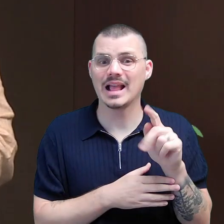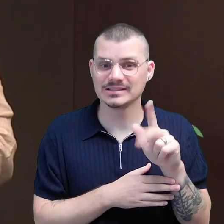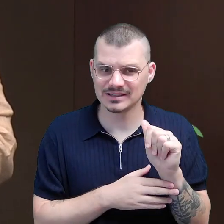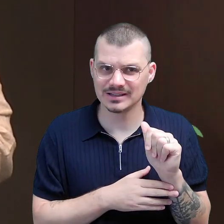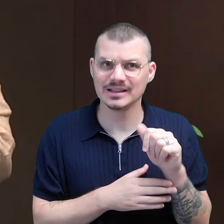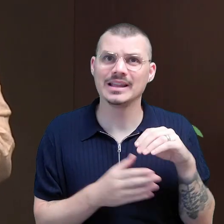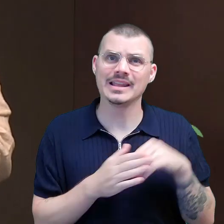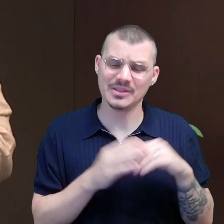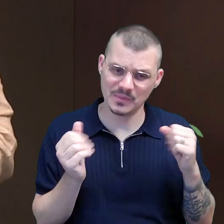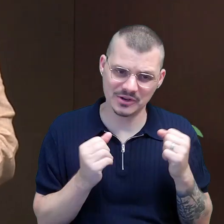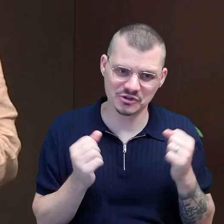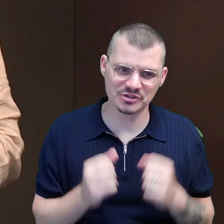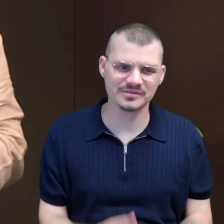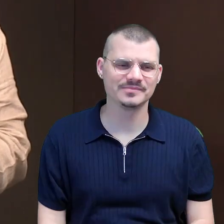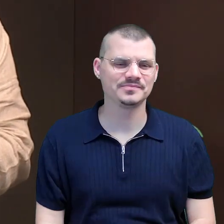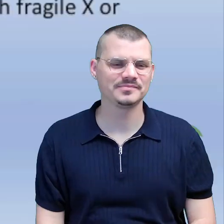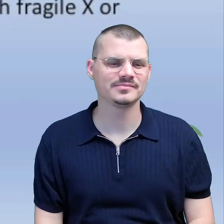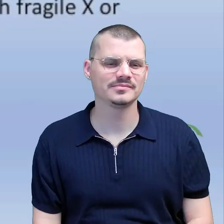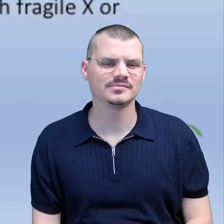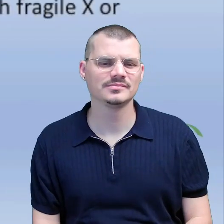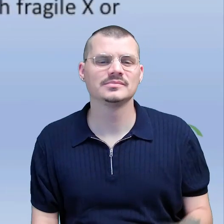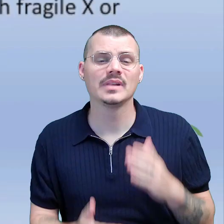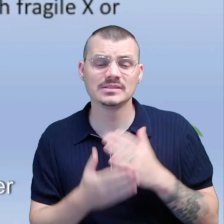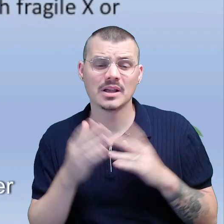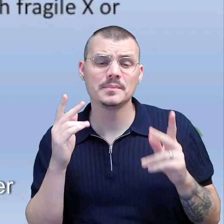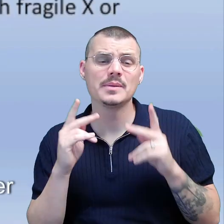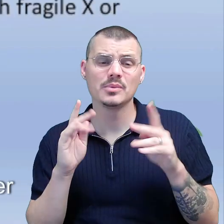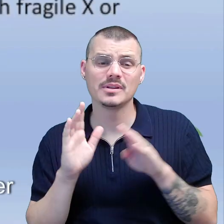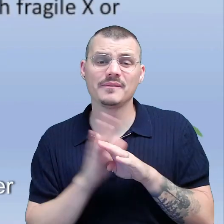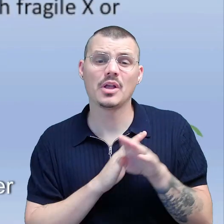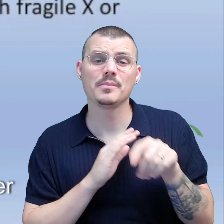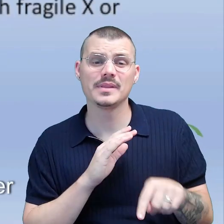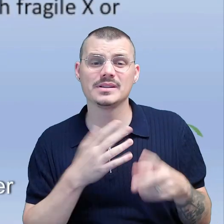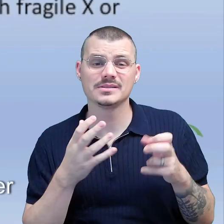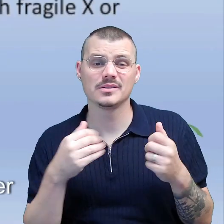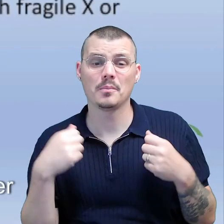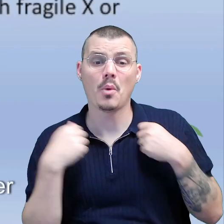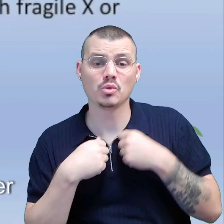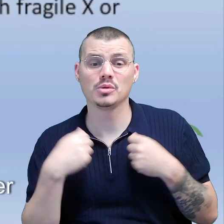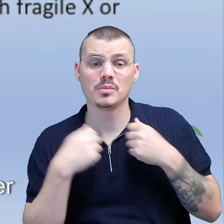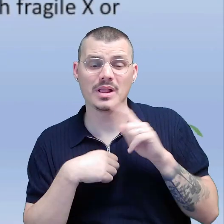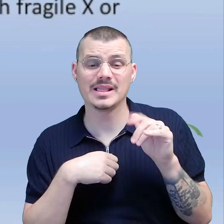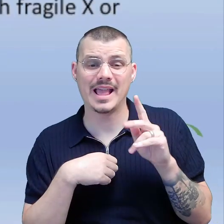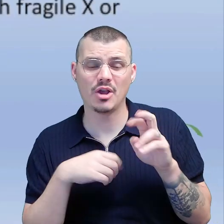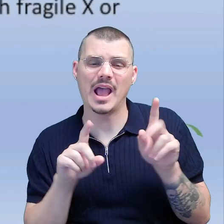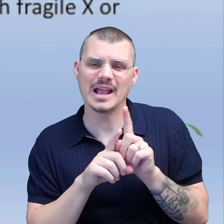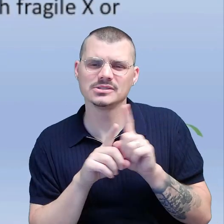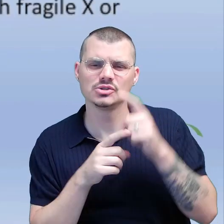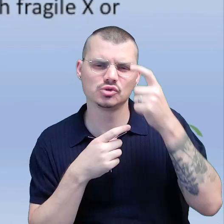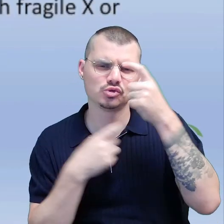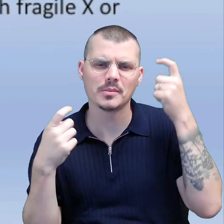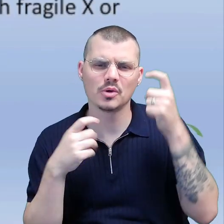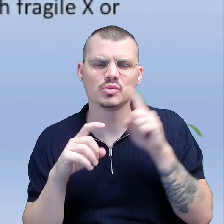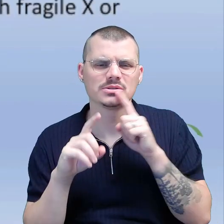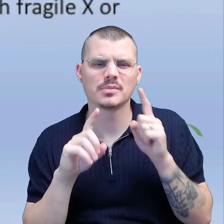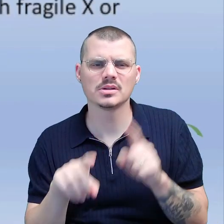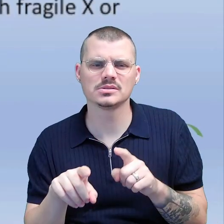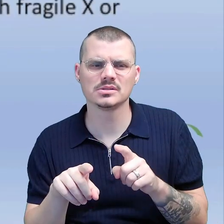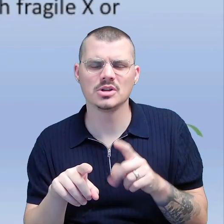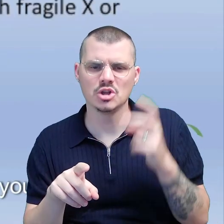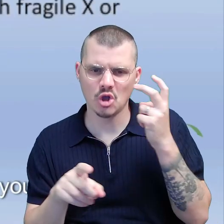in Alaska in the winter. Some people develop this multiple layer thing as a trauma